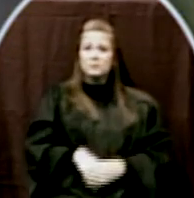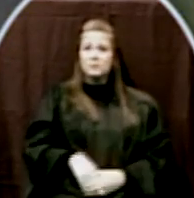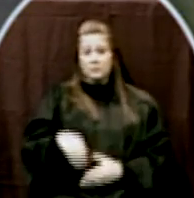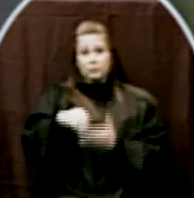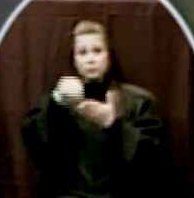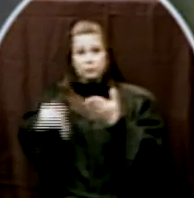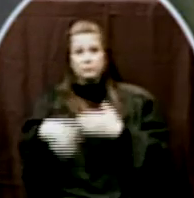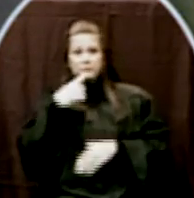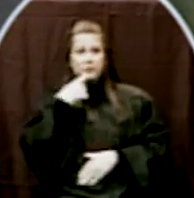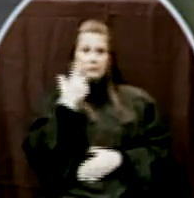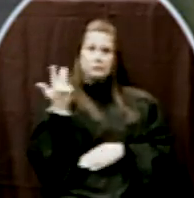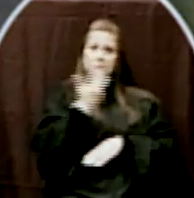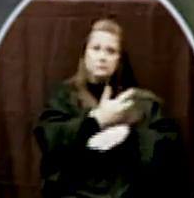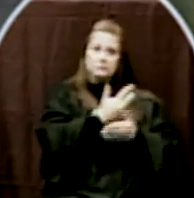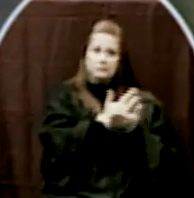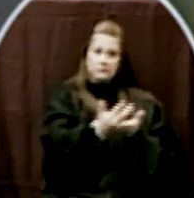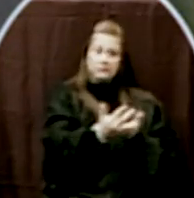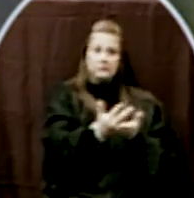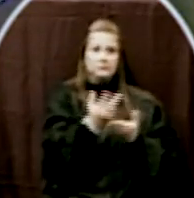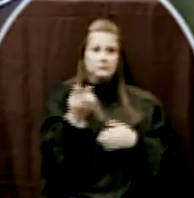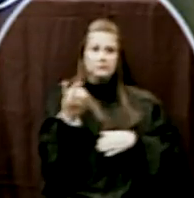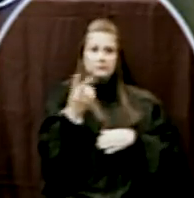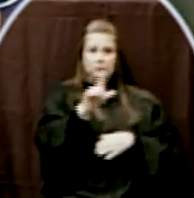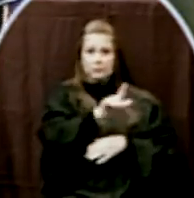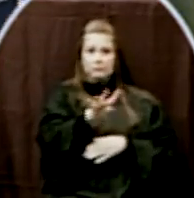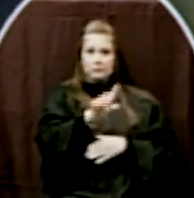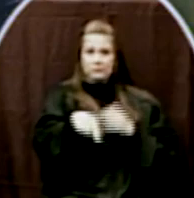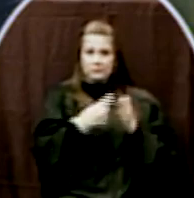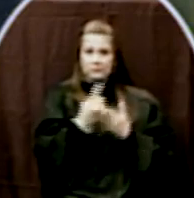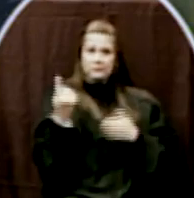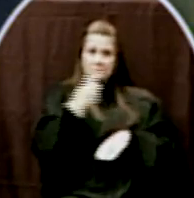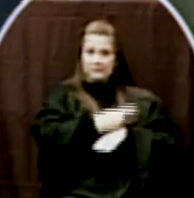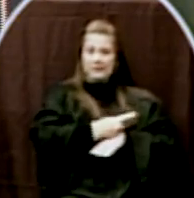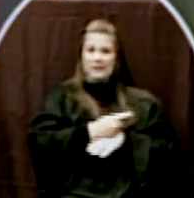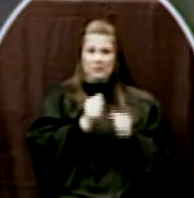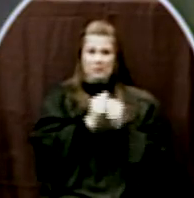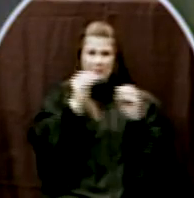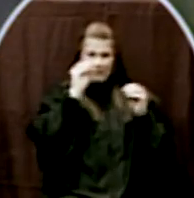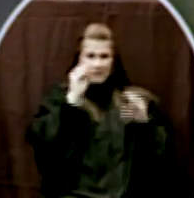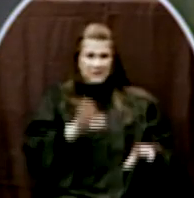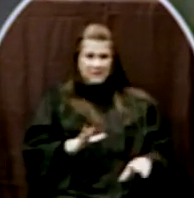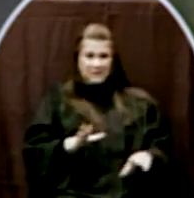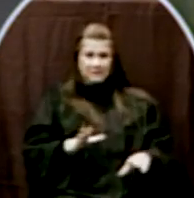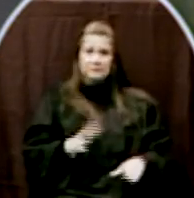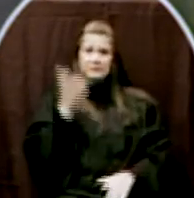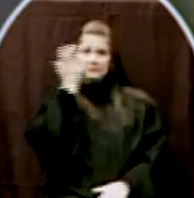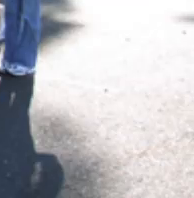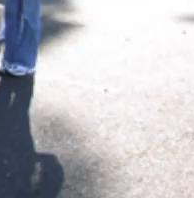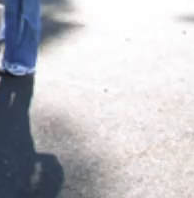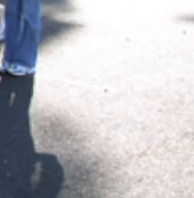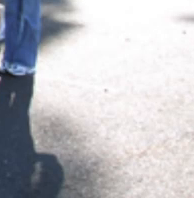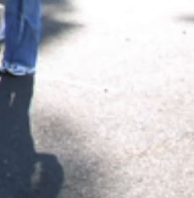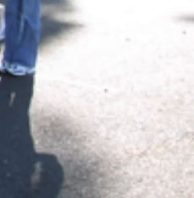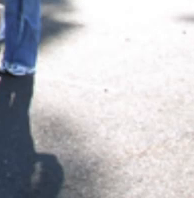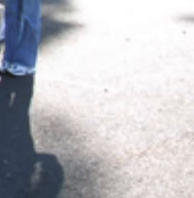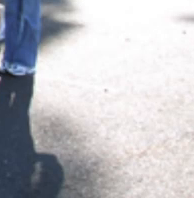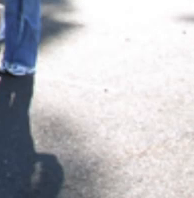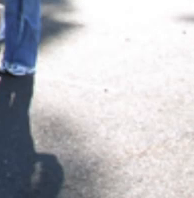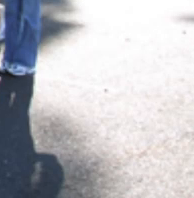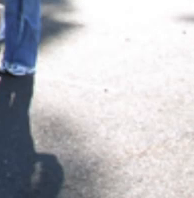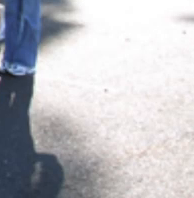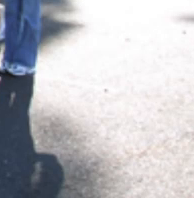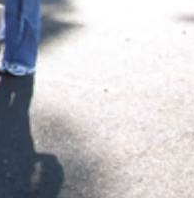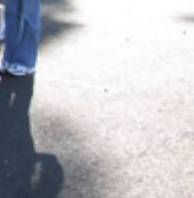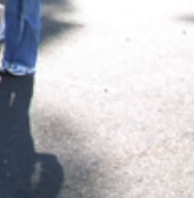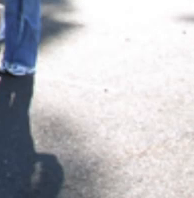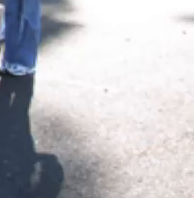3 weeks, 24 hours a day, 7 days a week with your professors? It is a lot of togetherness. We get in and out of 12-passenger